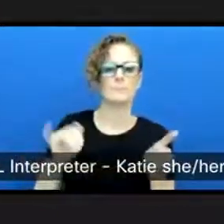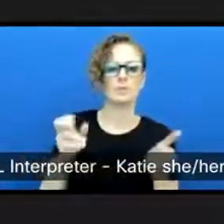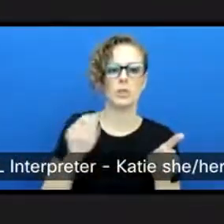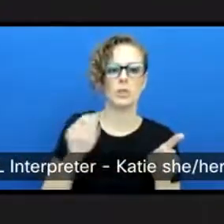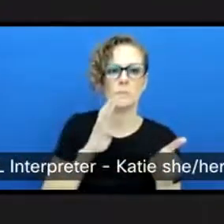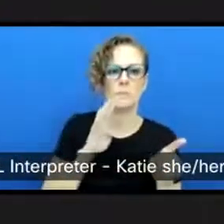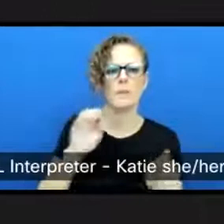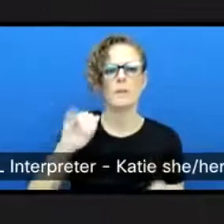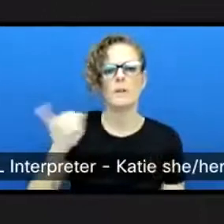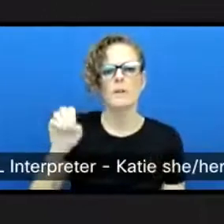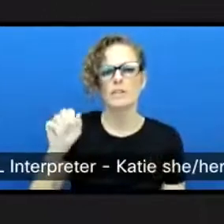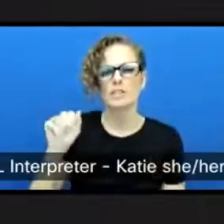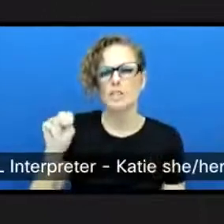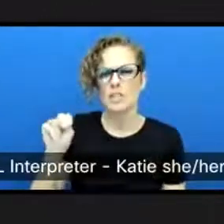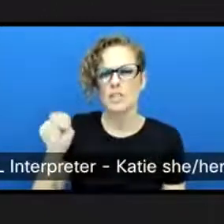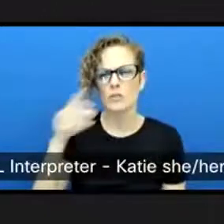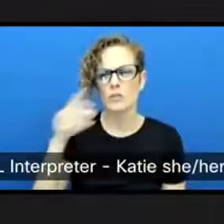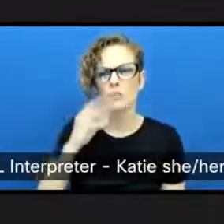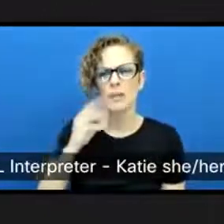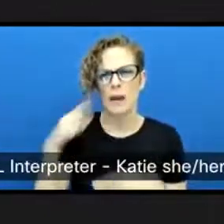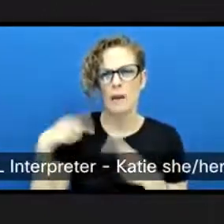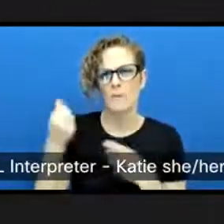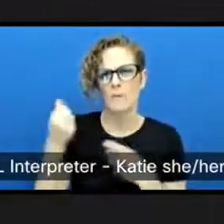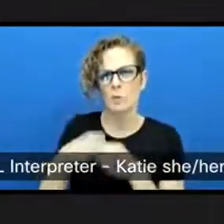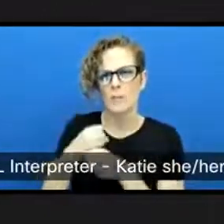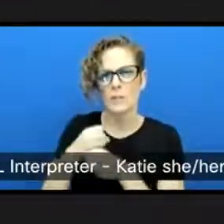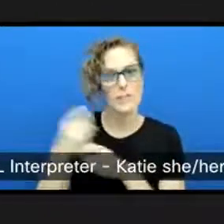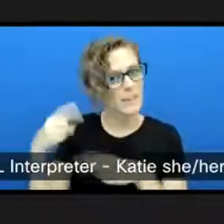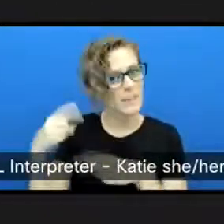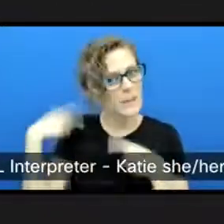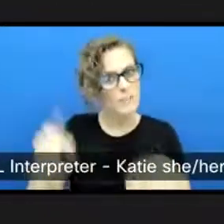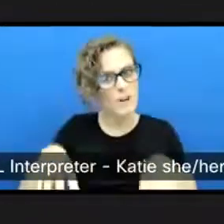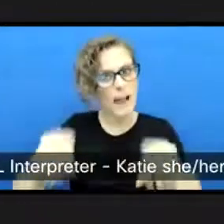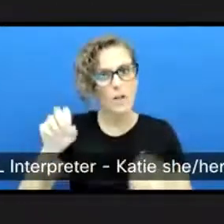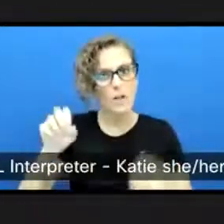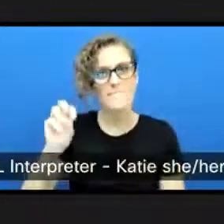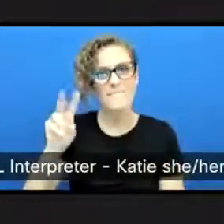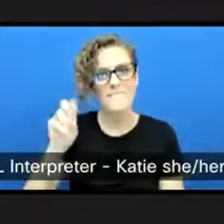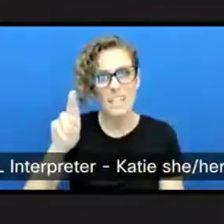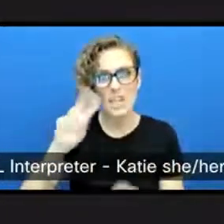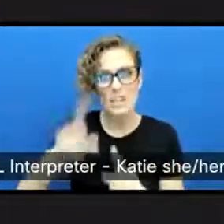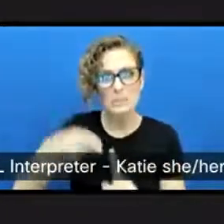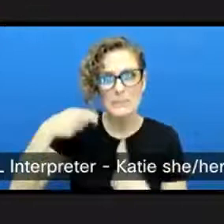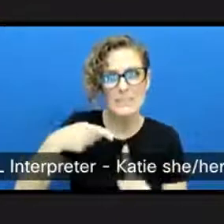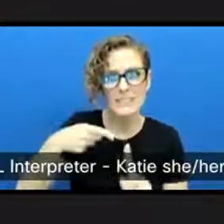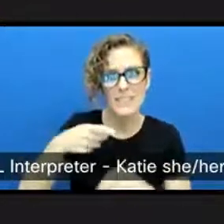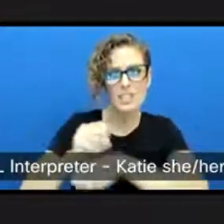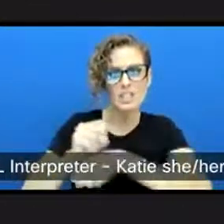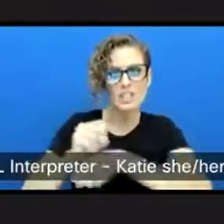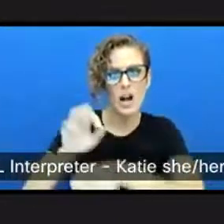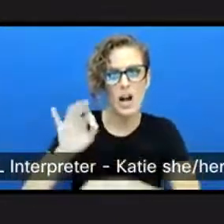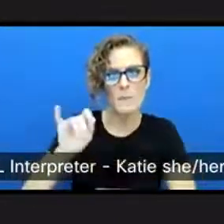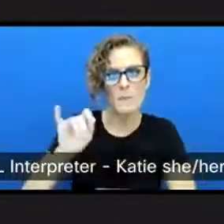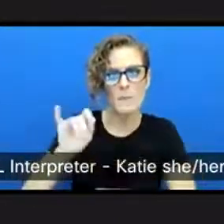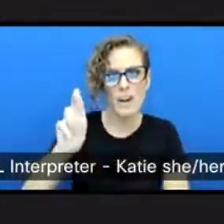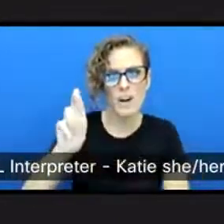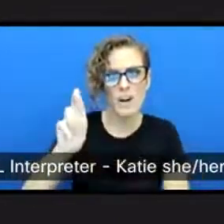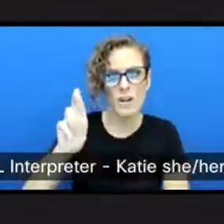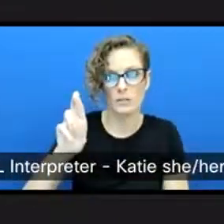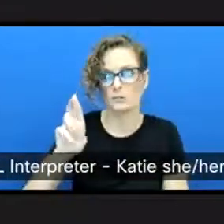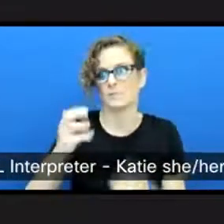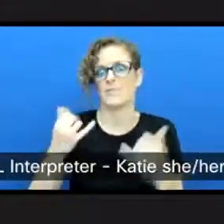Yes, beginning of next month, September 9th. So if you are a day and employment program vendor and are interested and have not reached